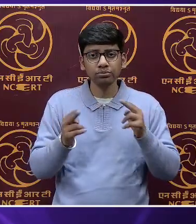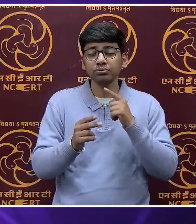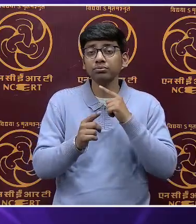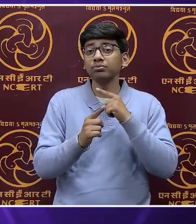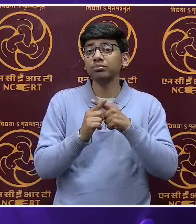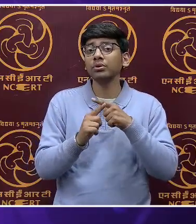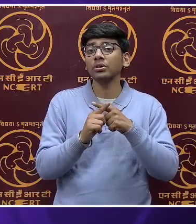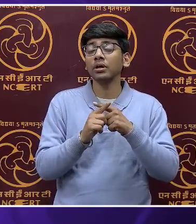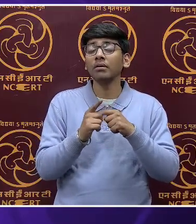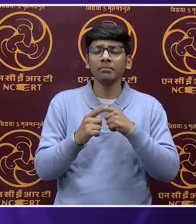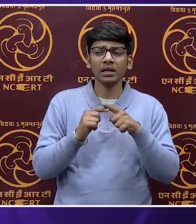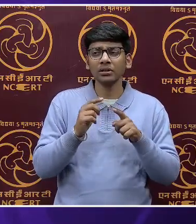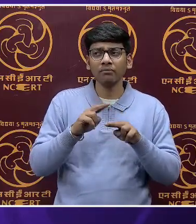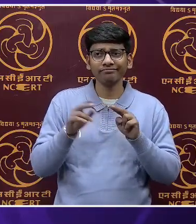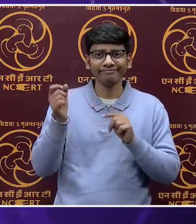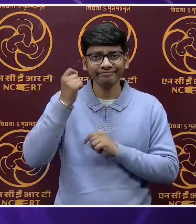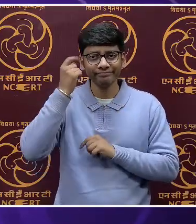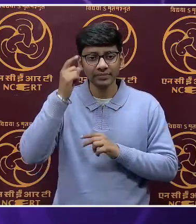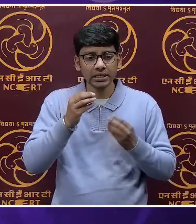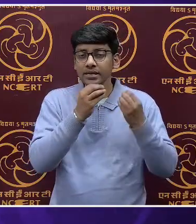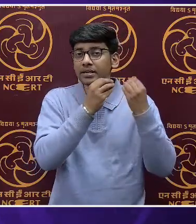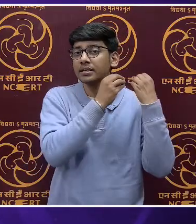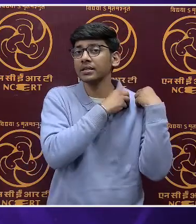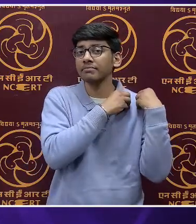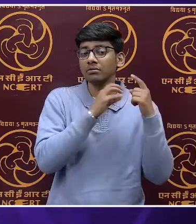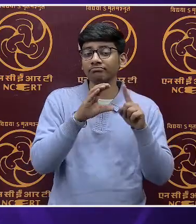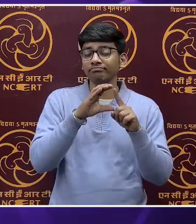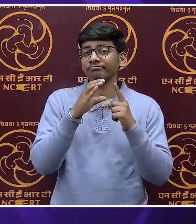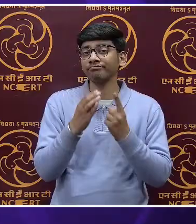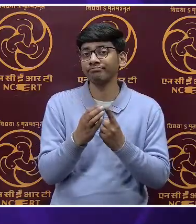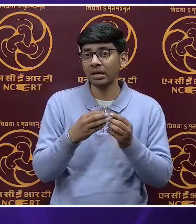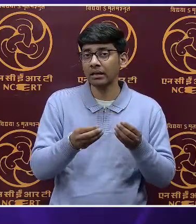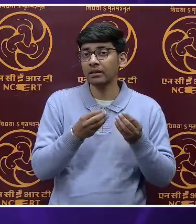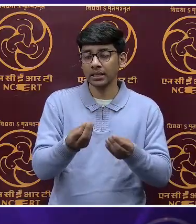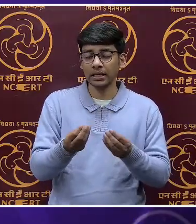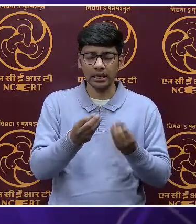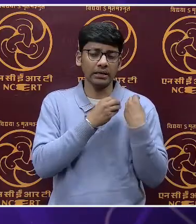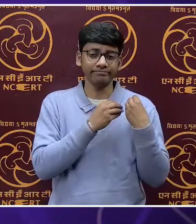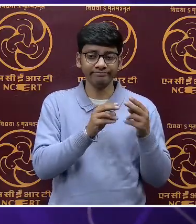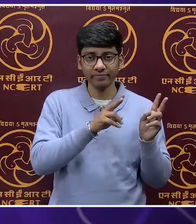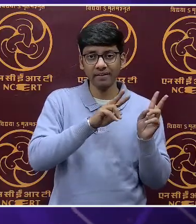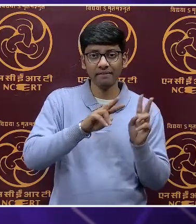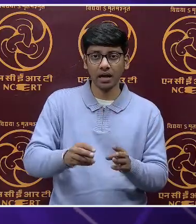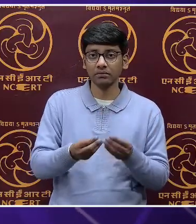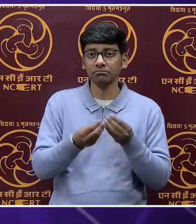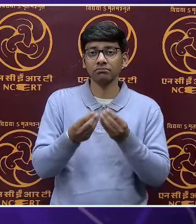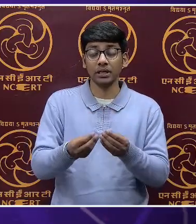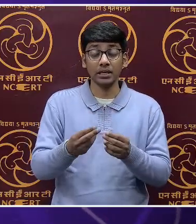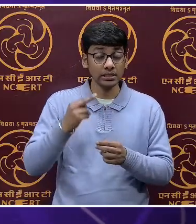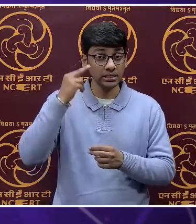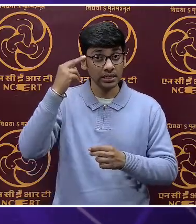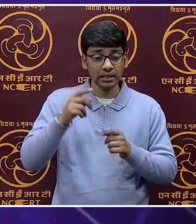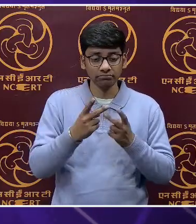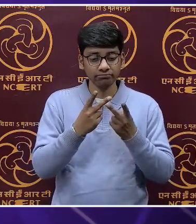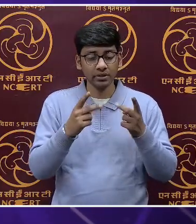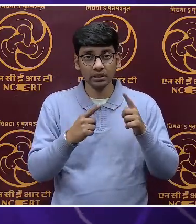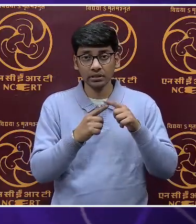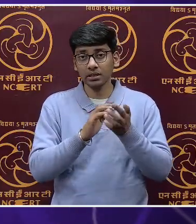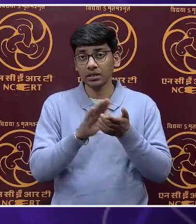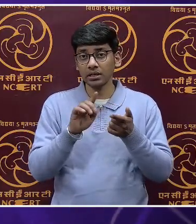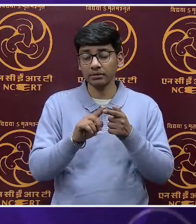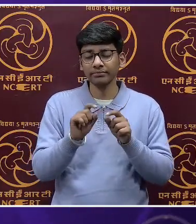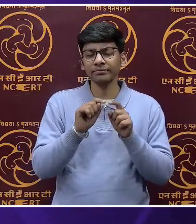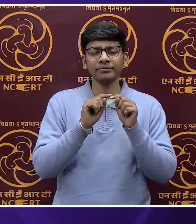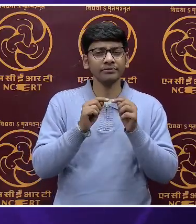And also understanding the responsibility. If the society has given me something, I must give it back. I must give it back. Right. Yes. So these are the themes underlying, and let's